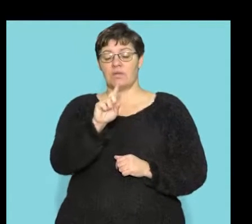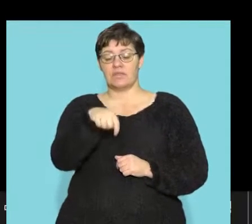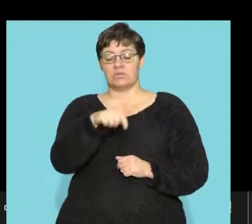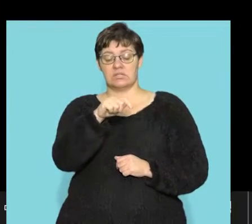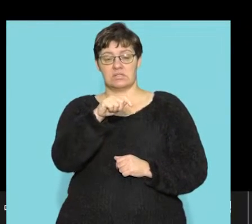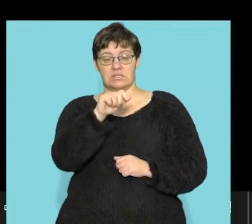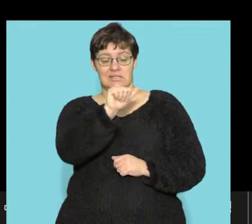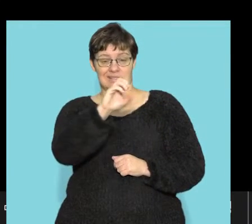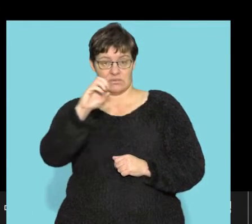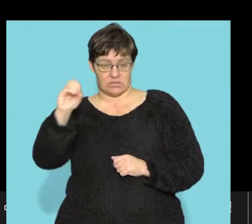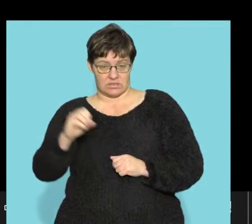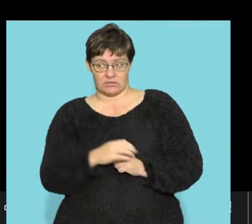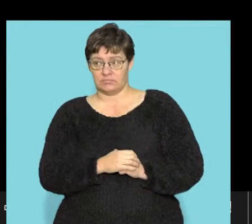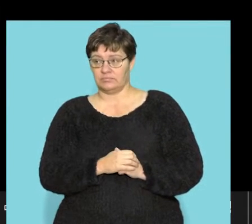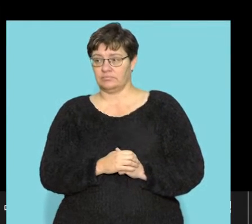31,600.